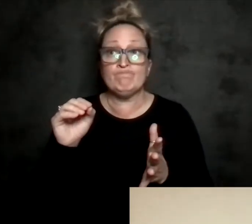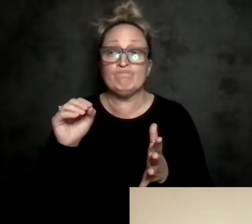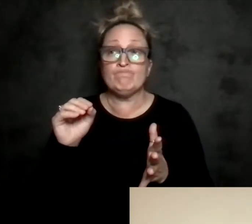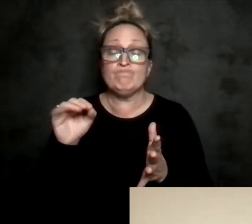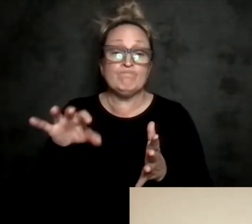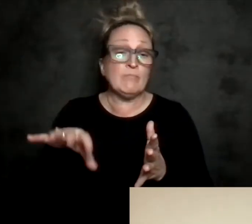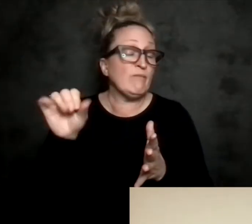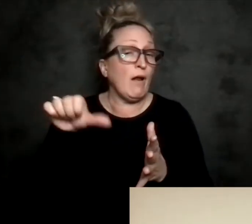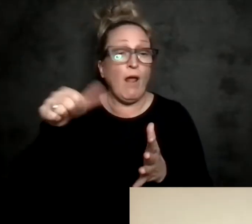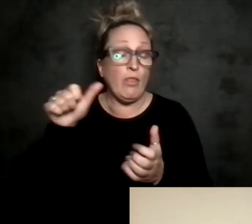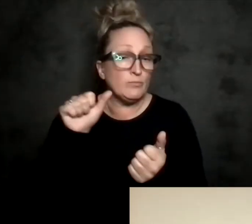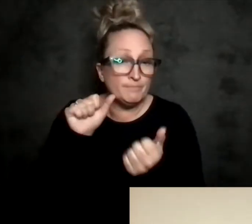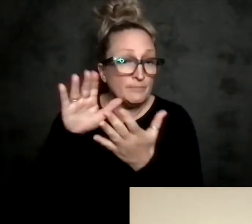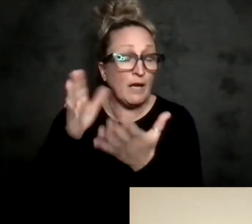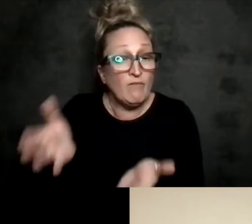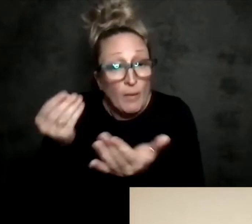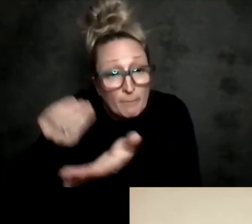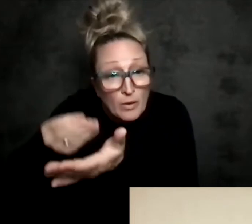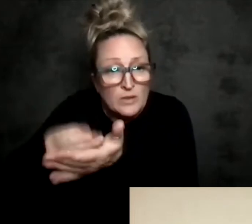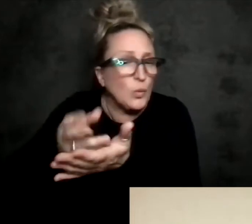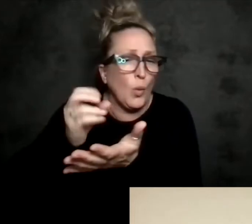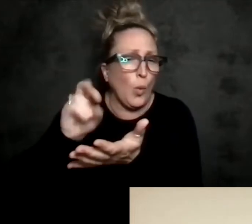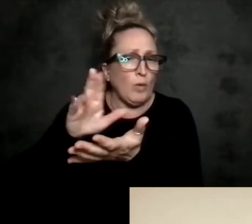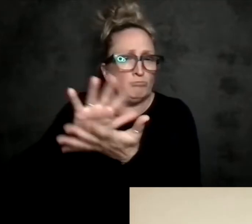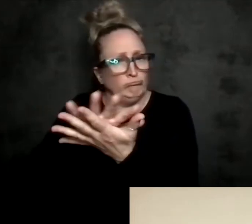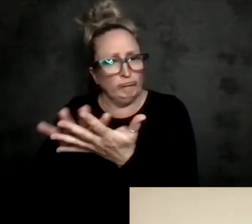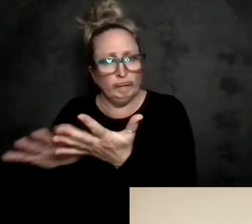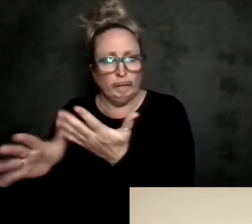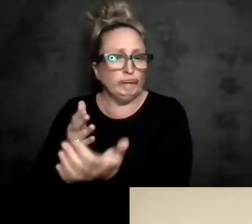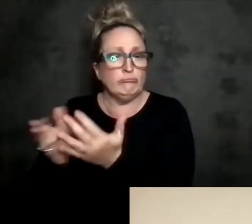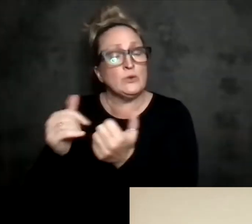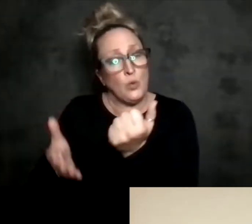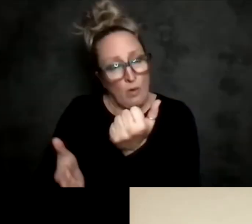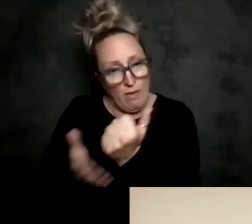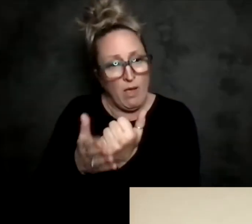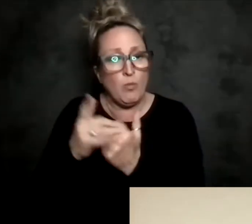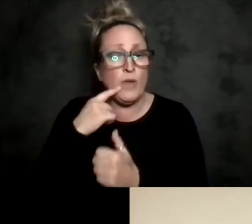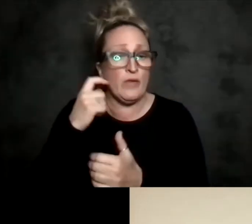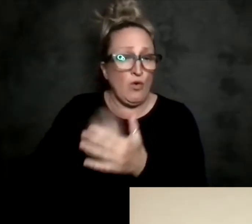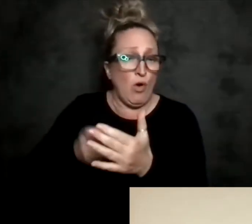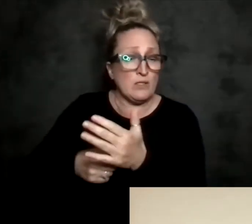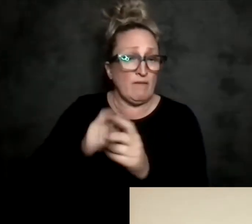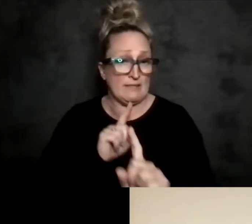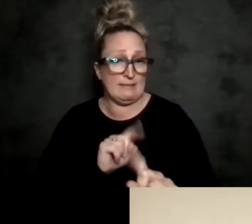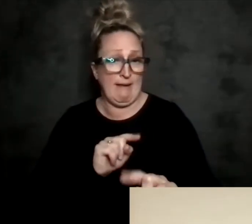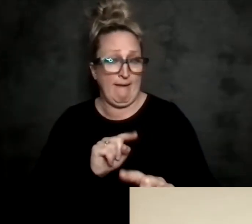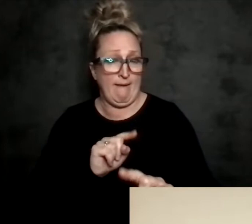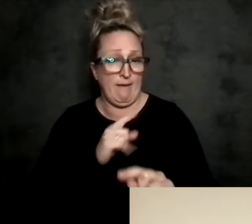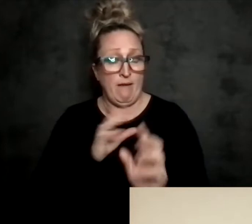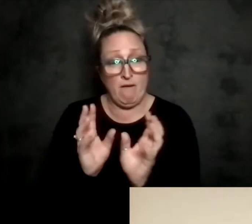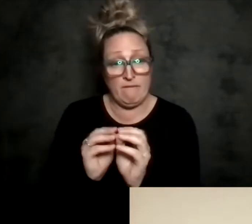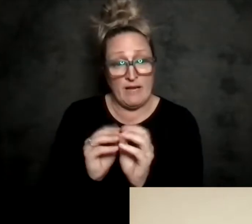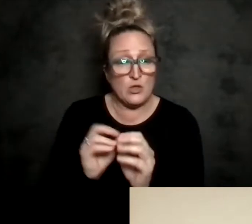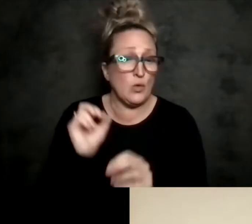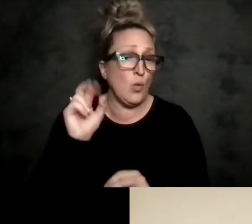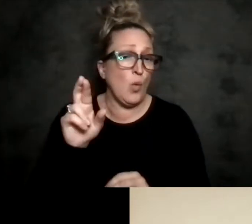find other ways of fundraising or whatnot to help with the costs of attending a convention